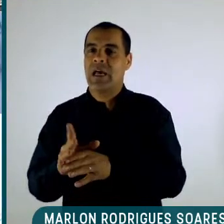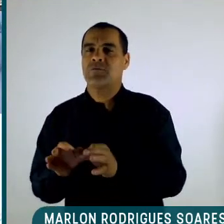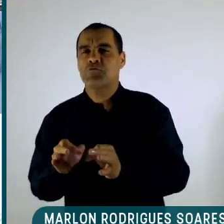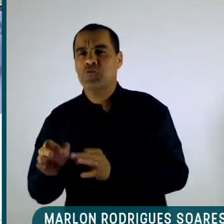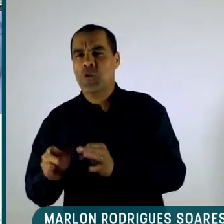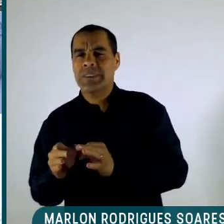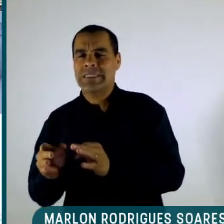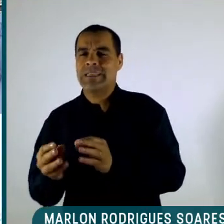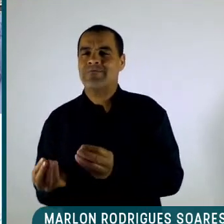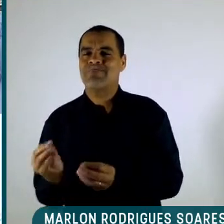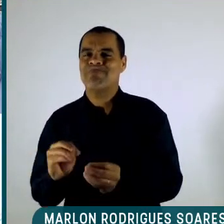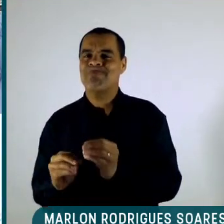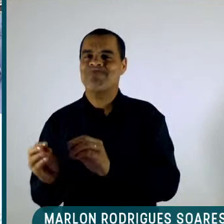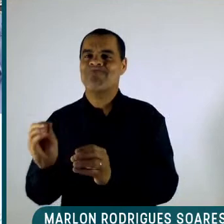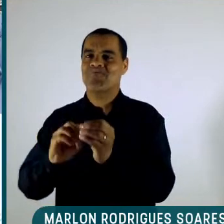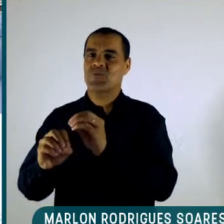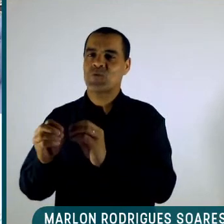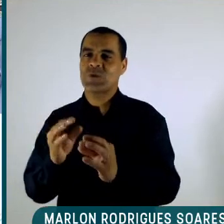health program,